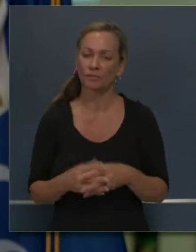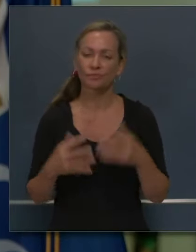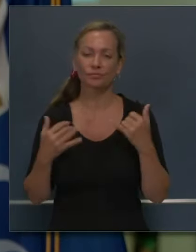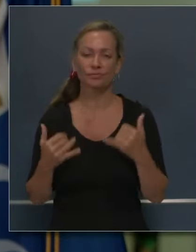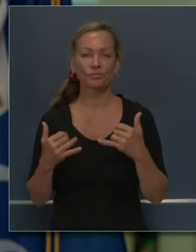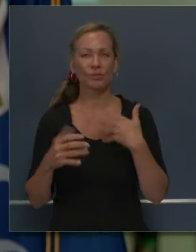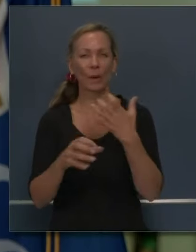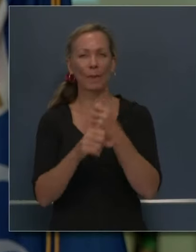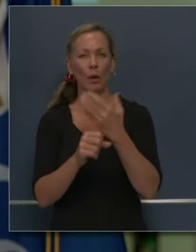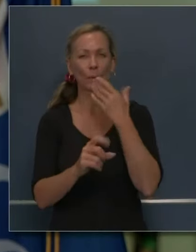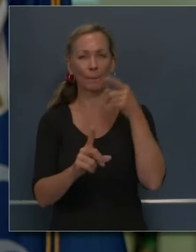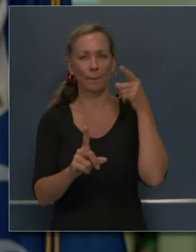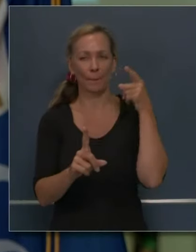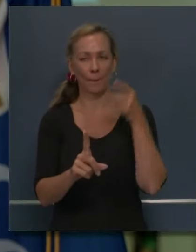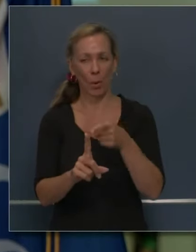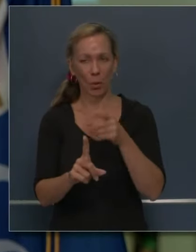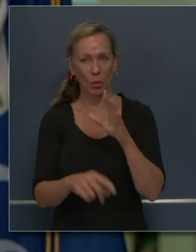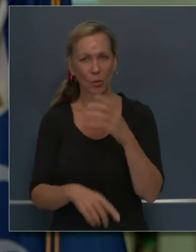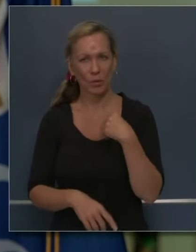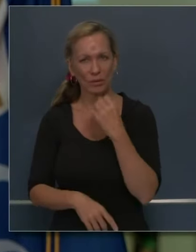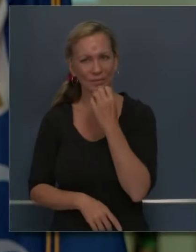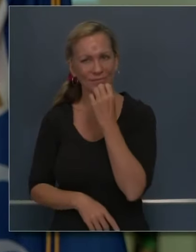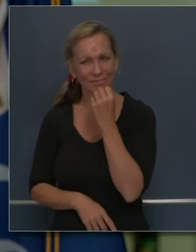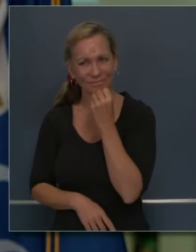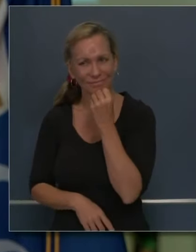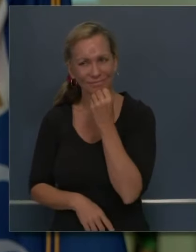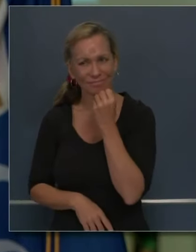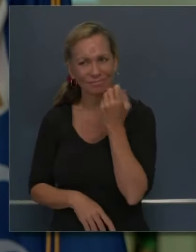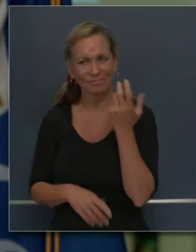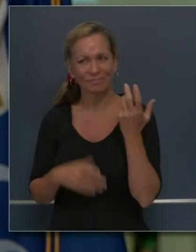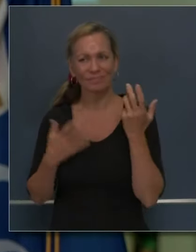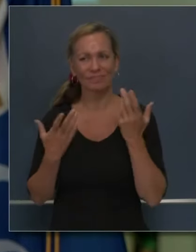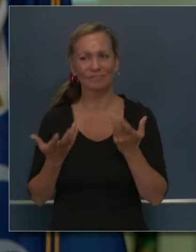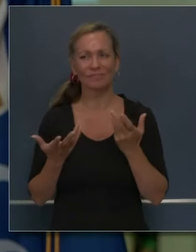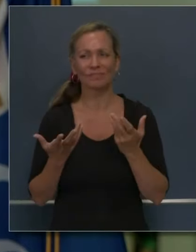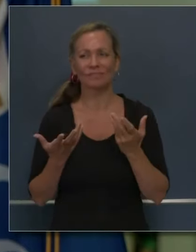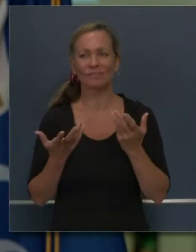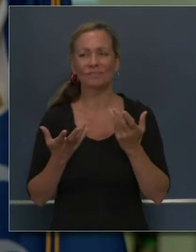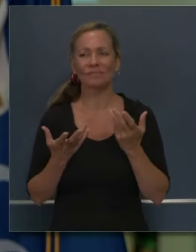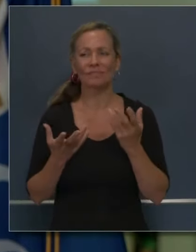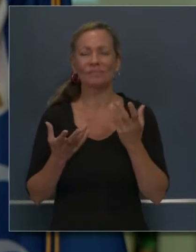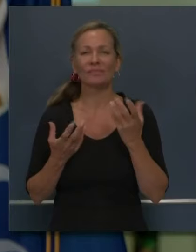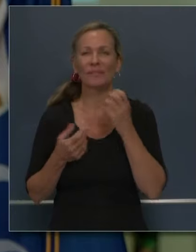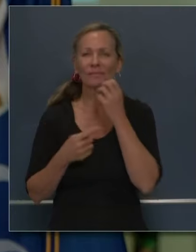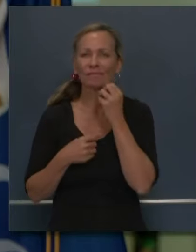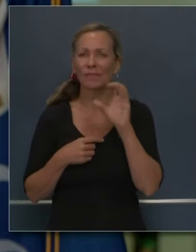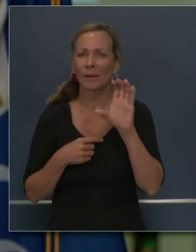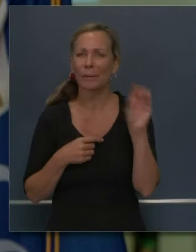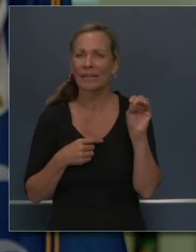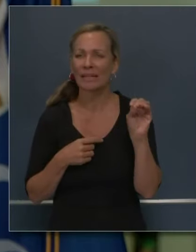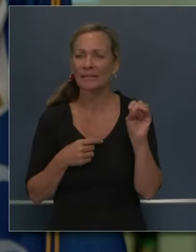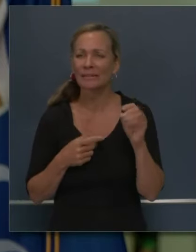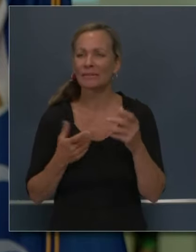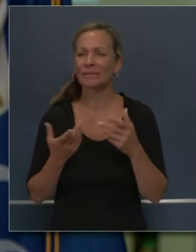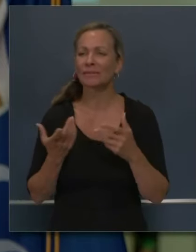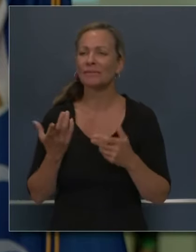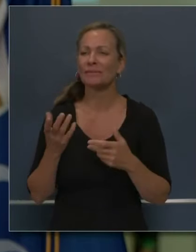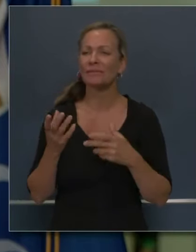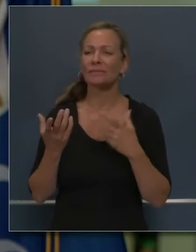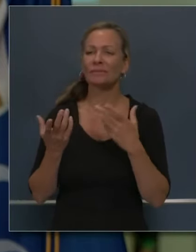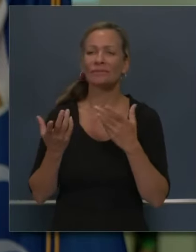that I value the dynamism of innovation, value companies that come into markets with a